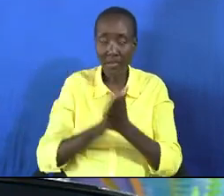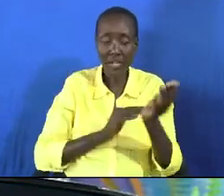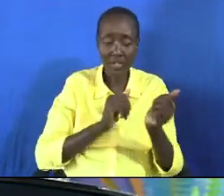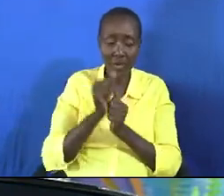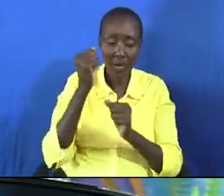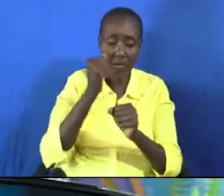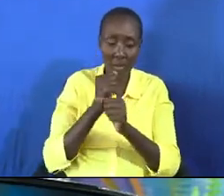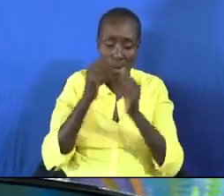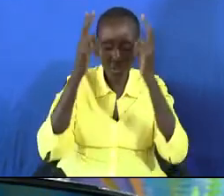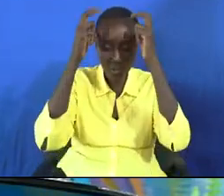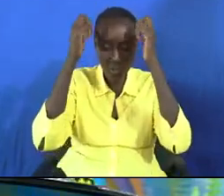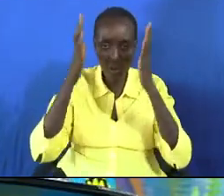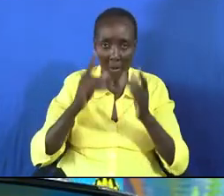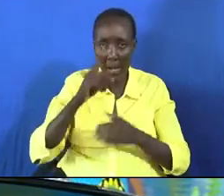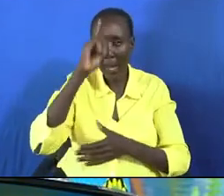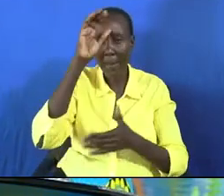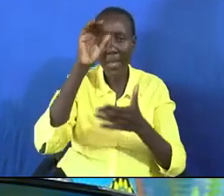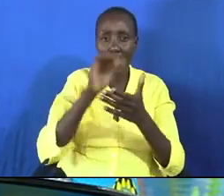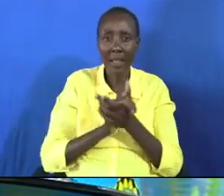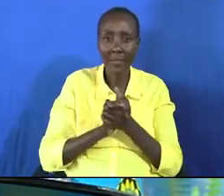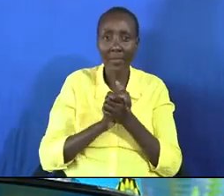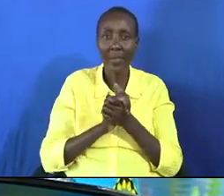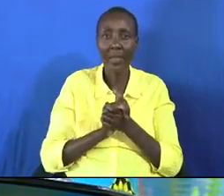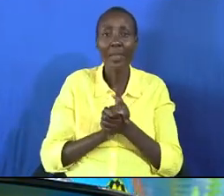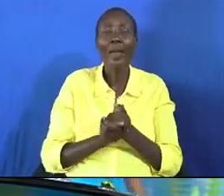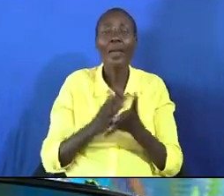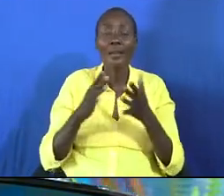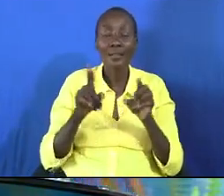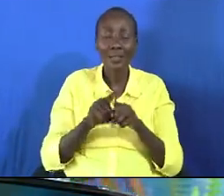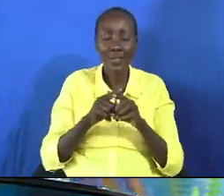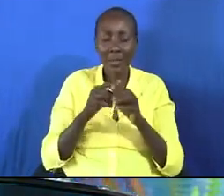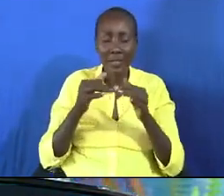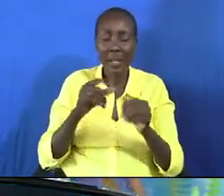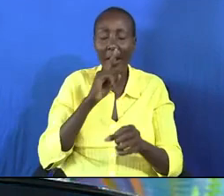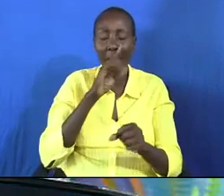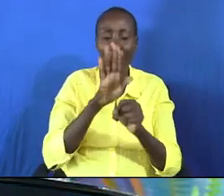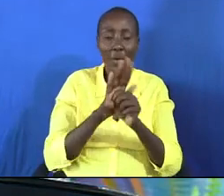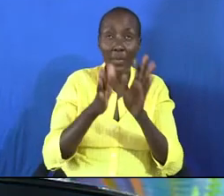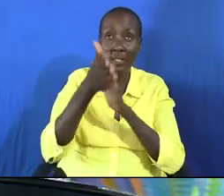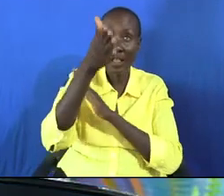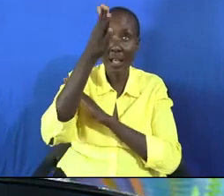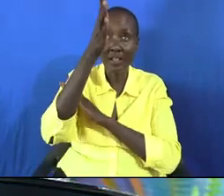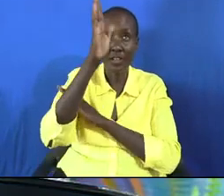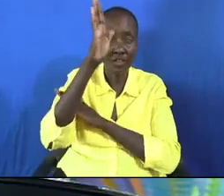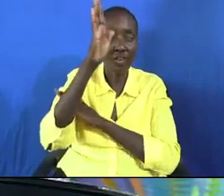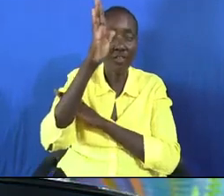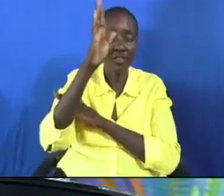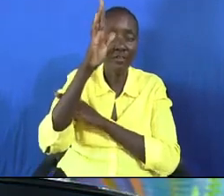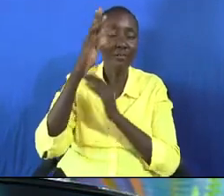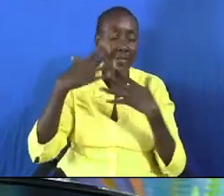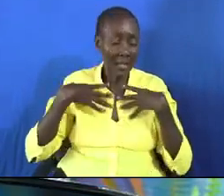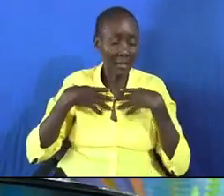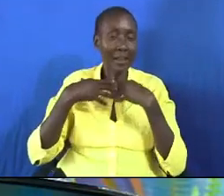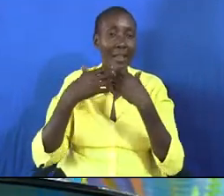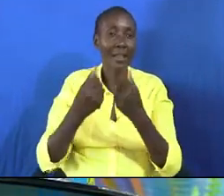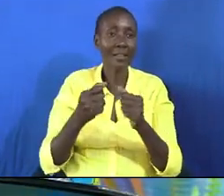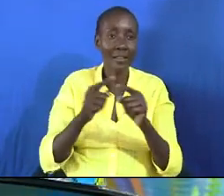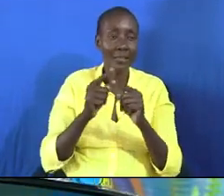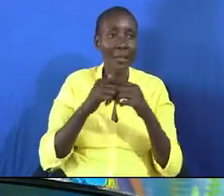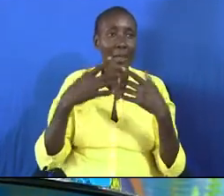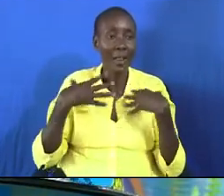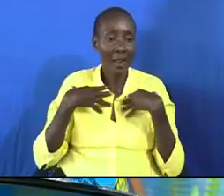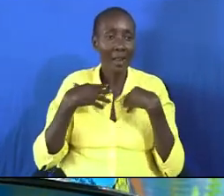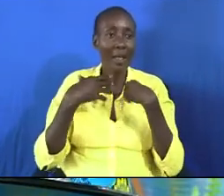devil. And I still believe and hold on to that promise that God is a healer. The way he healed that